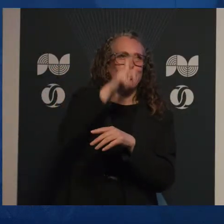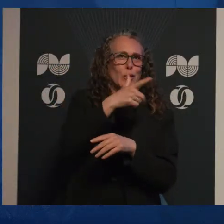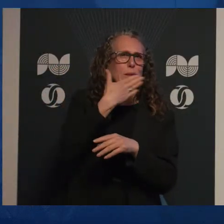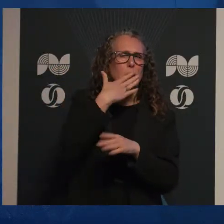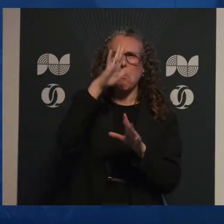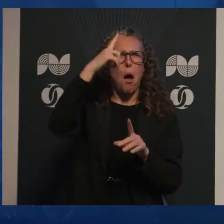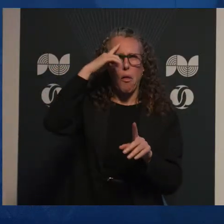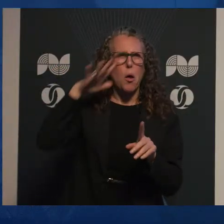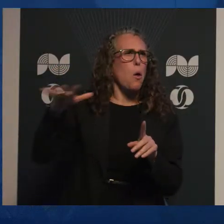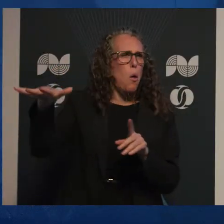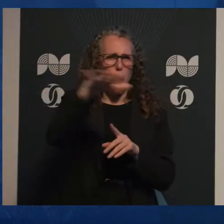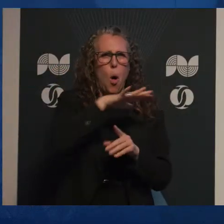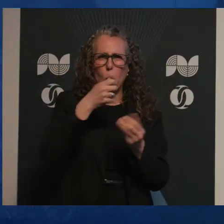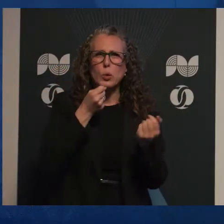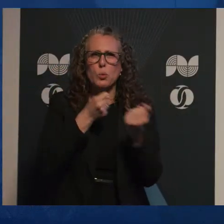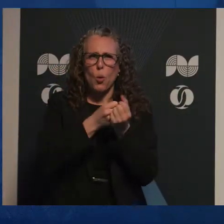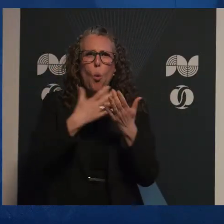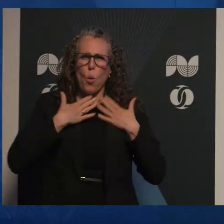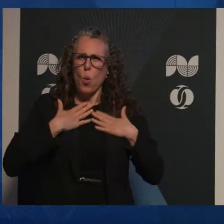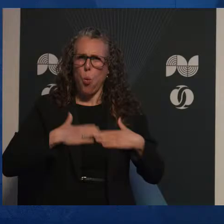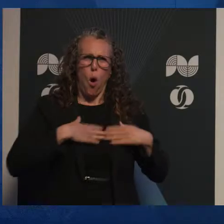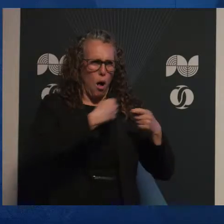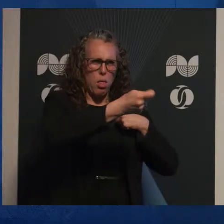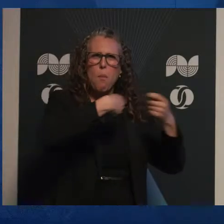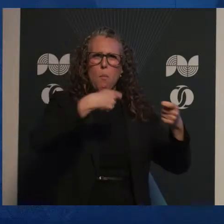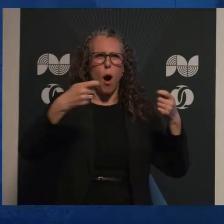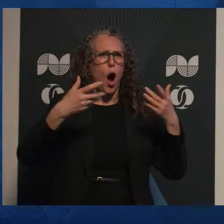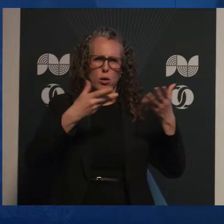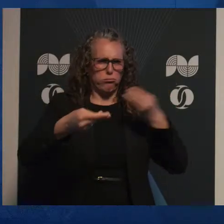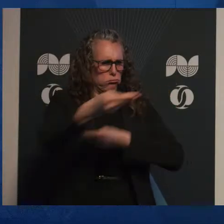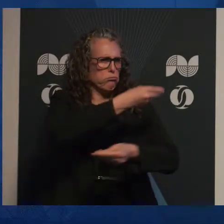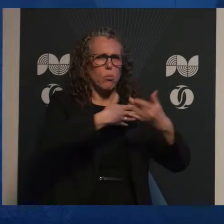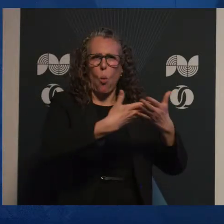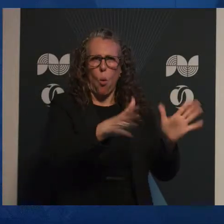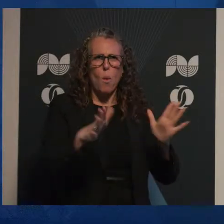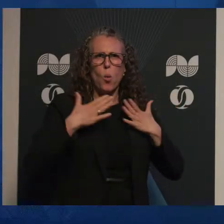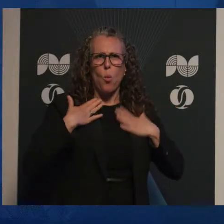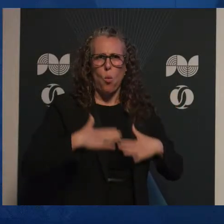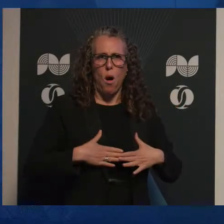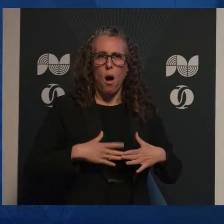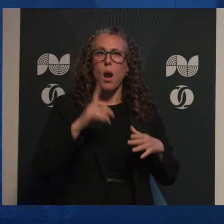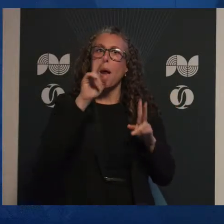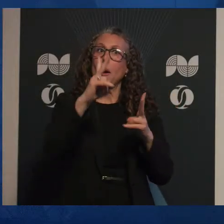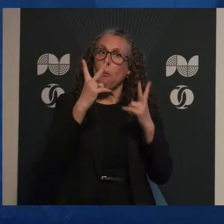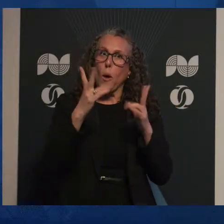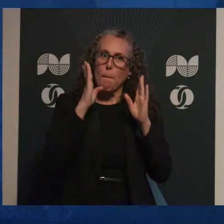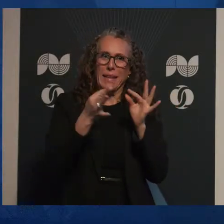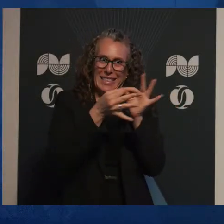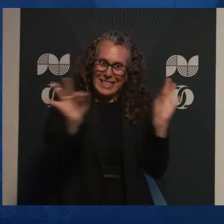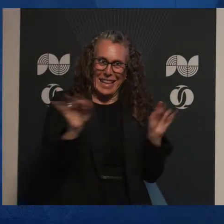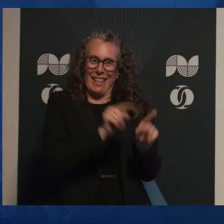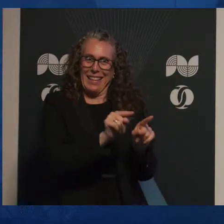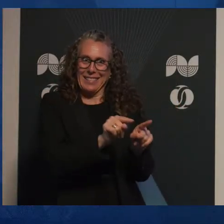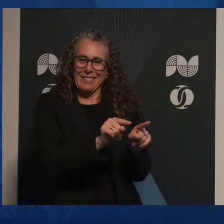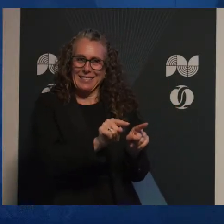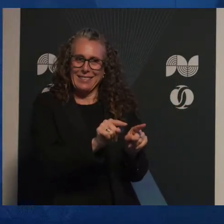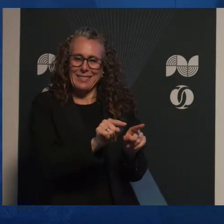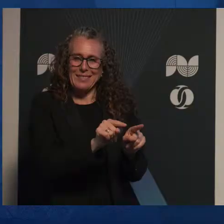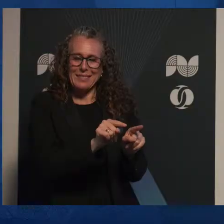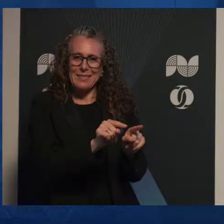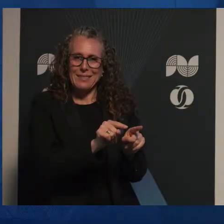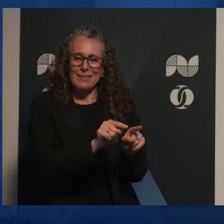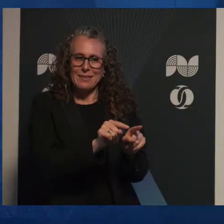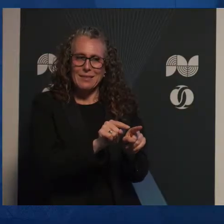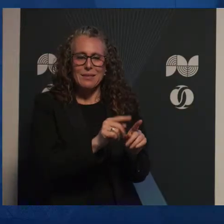on the needs for the markets to remain open, but we are emphasizing this because obviously there are